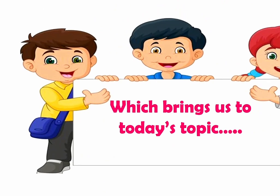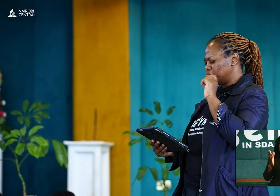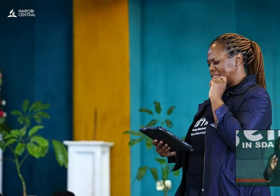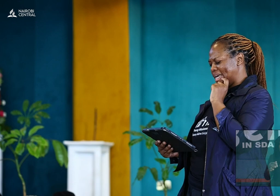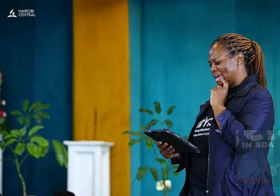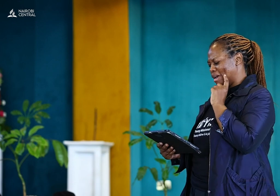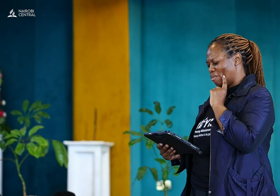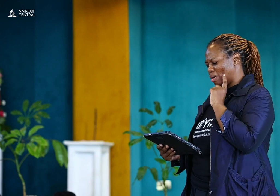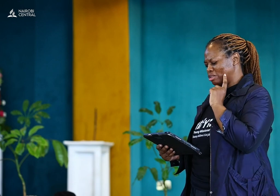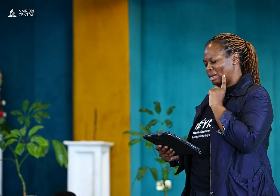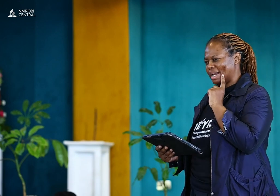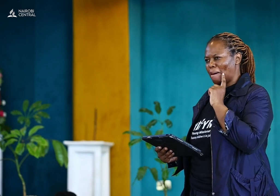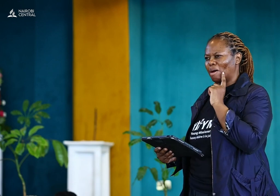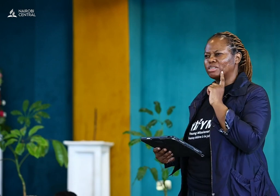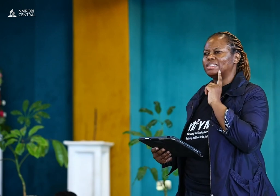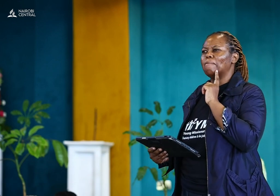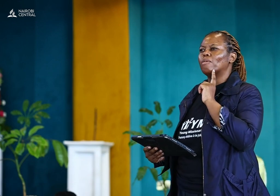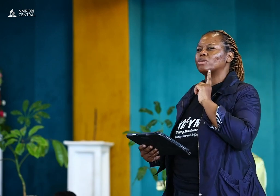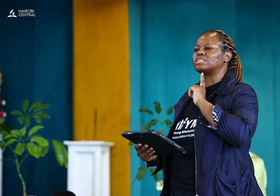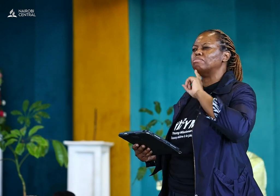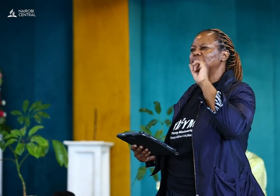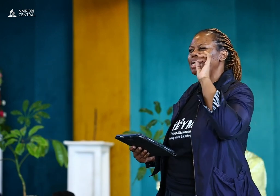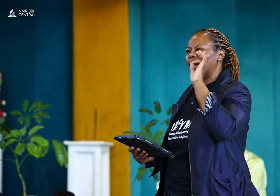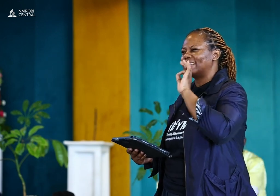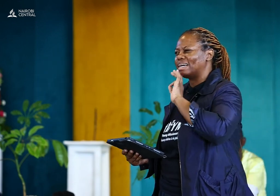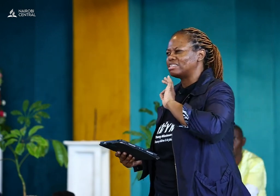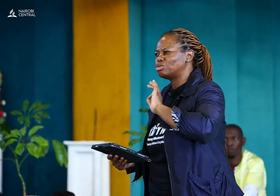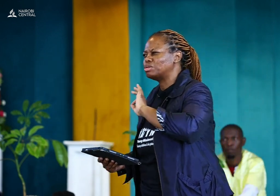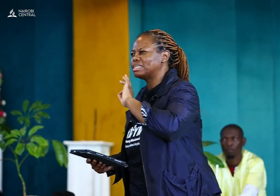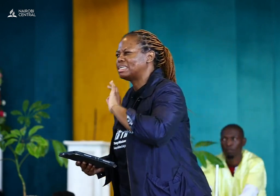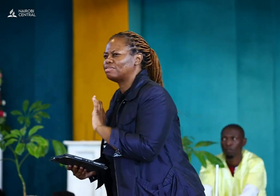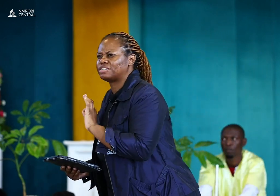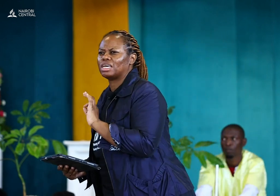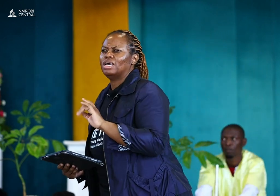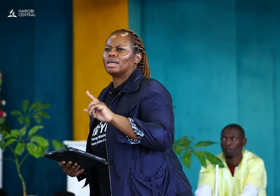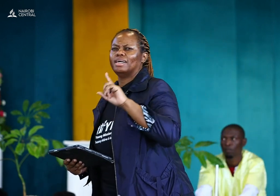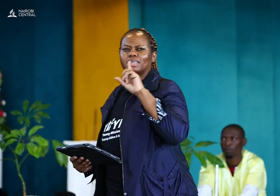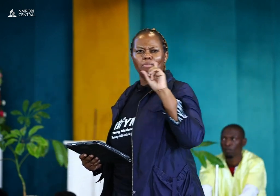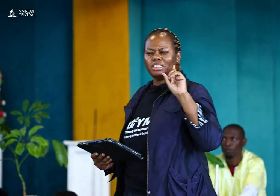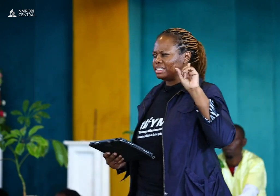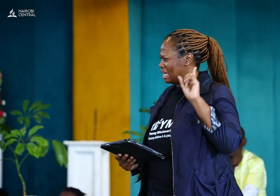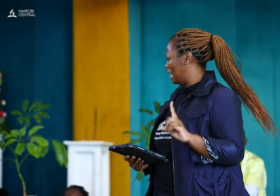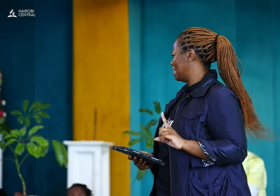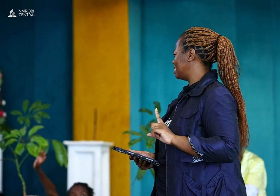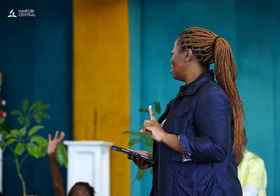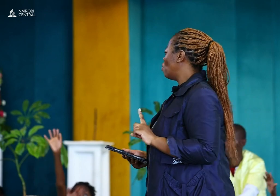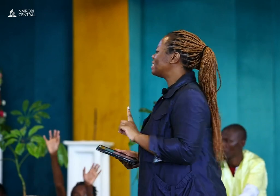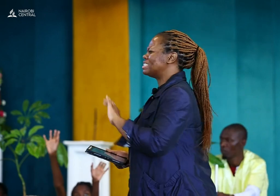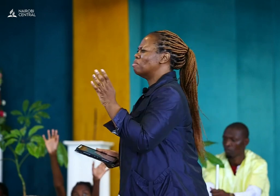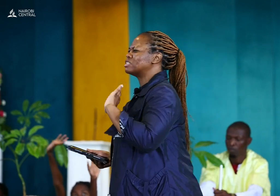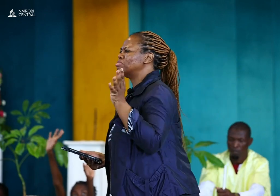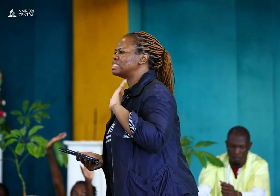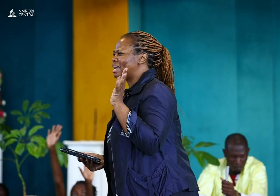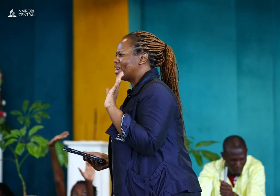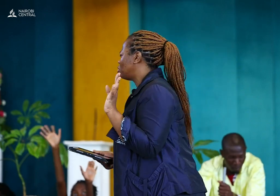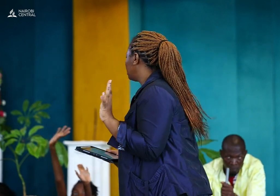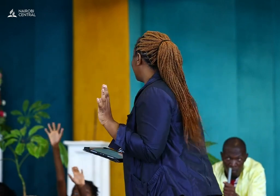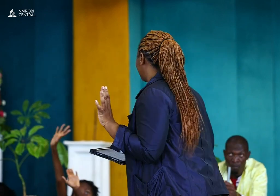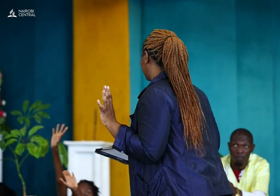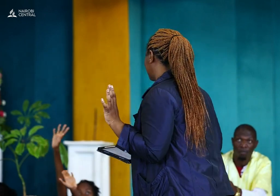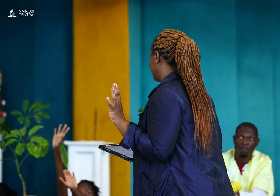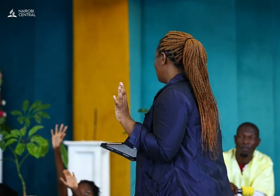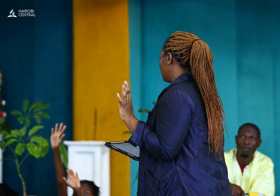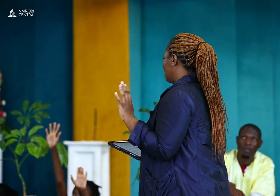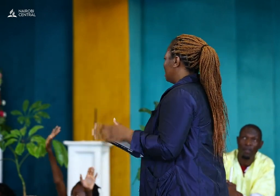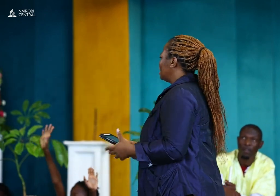Christ. Today, we are going to learn about the most misunderstood gift. Can somebody tell us, what is the most